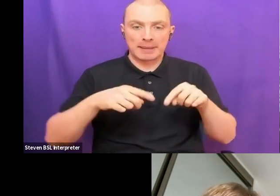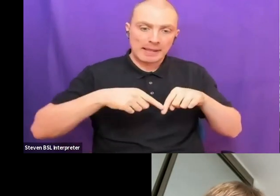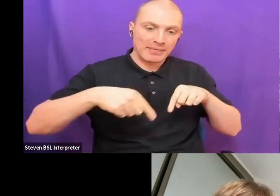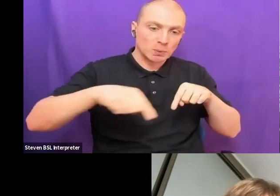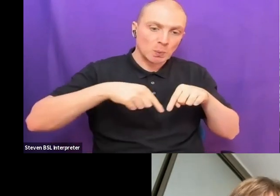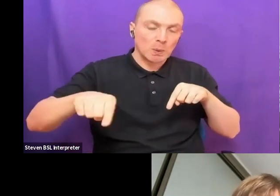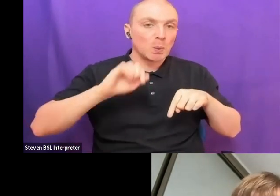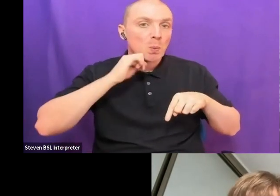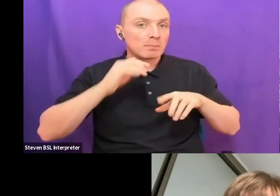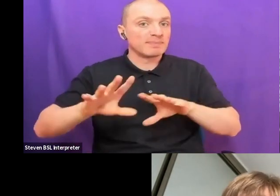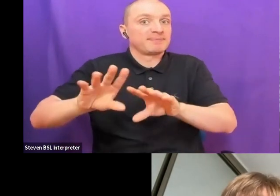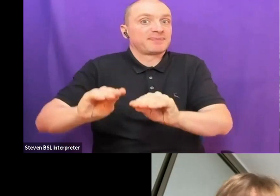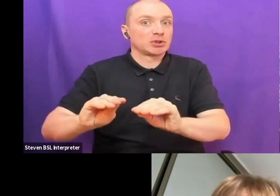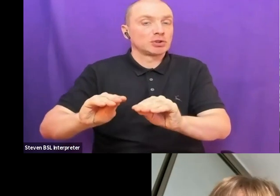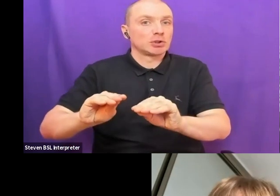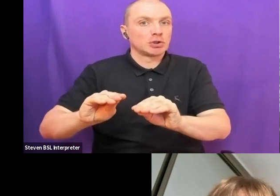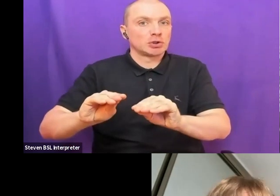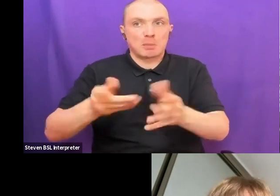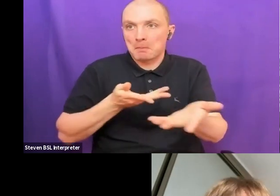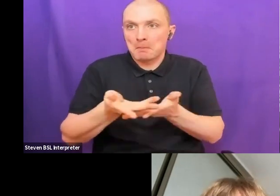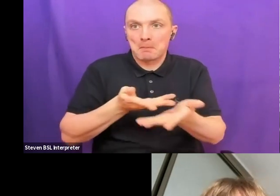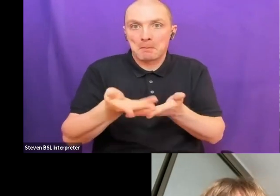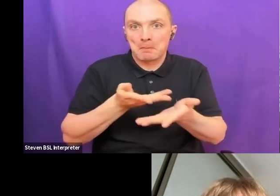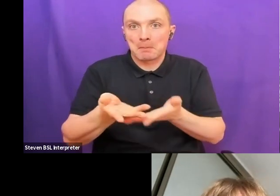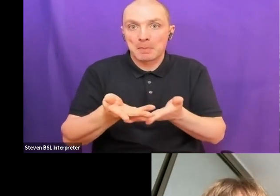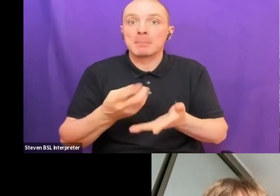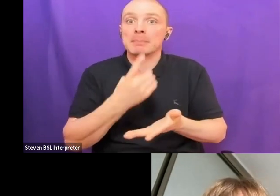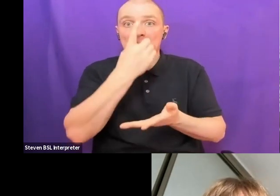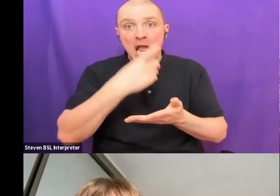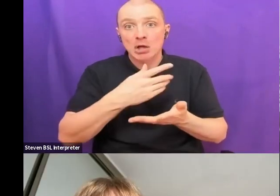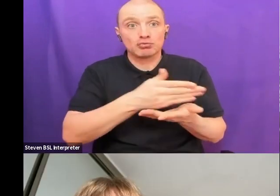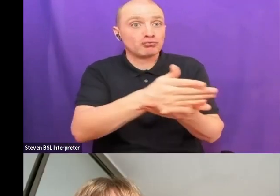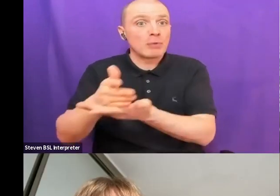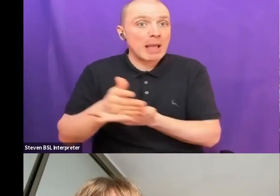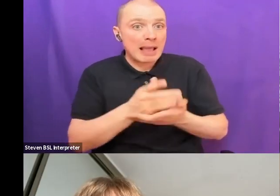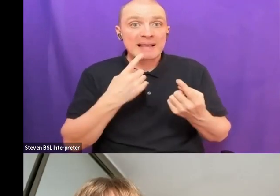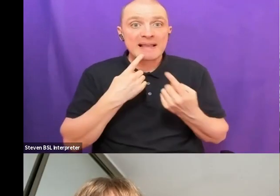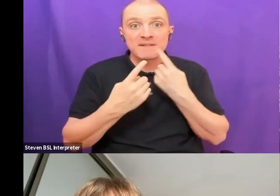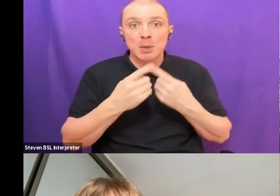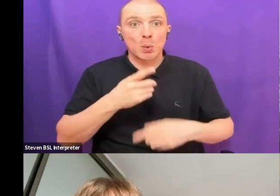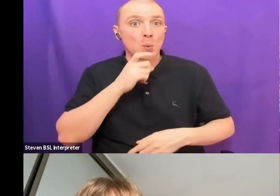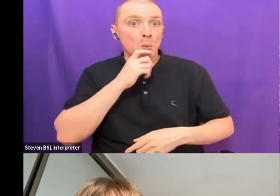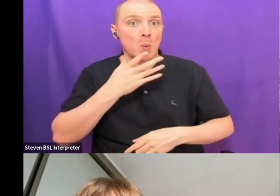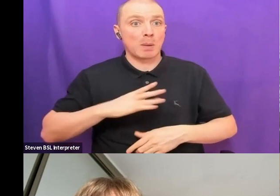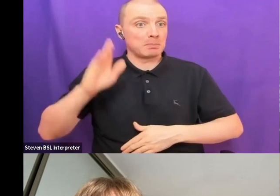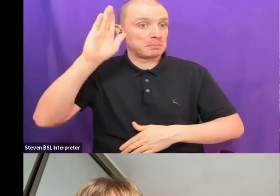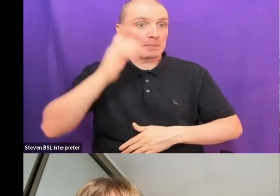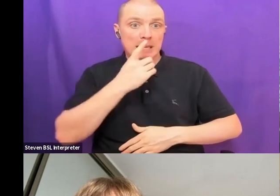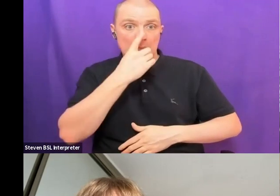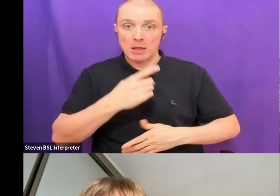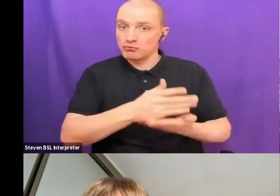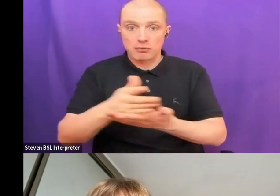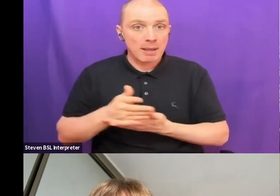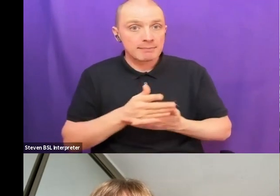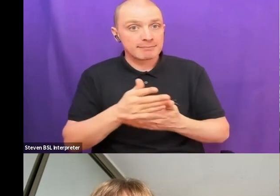delighted to provide further information to anybody who's interested, or to keep you up to date as we go along. Thanks, Rona,